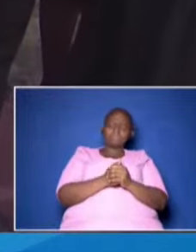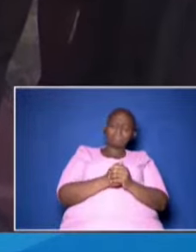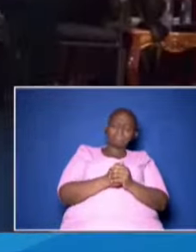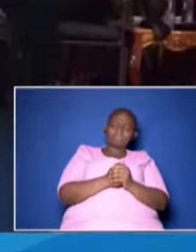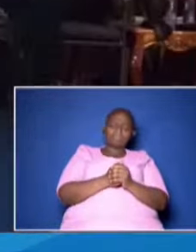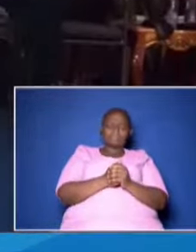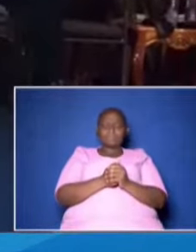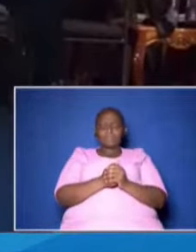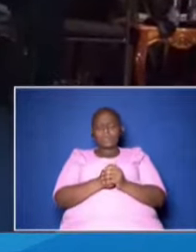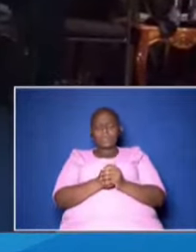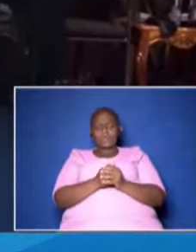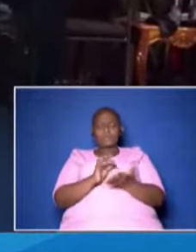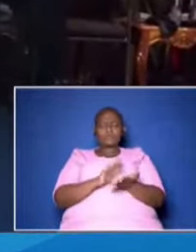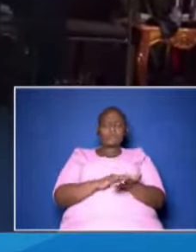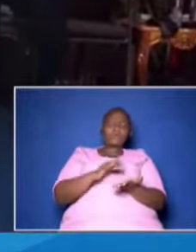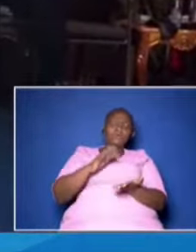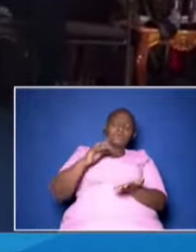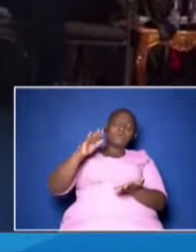glory